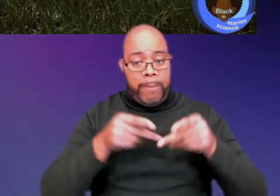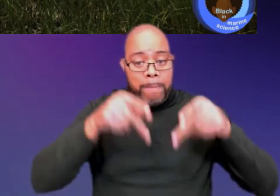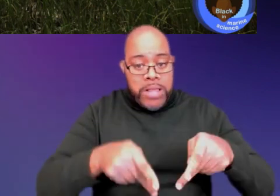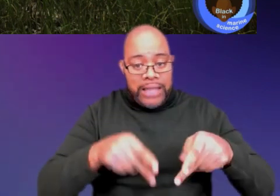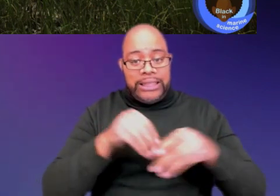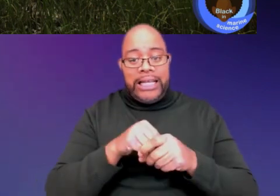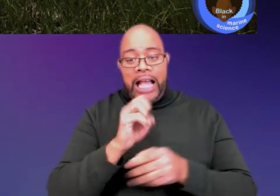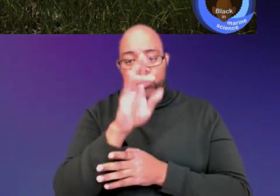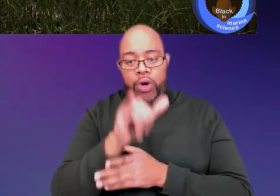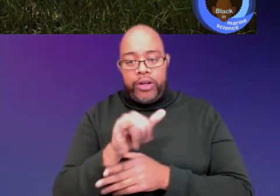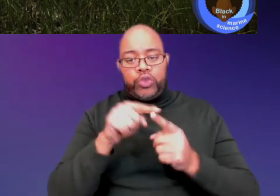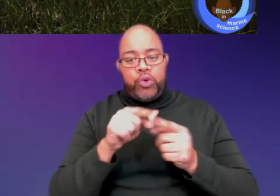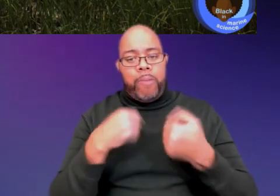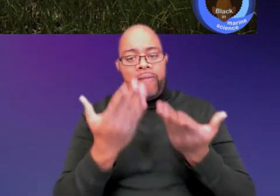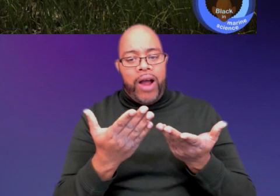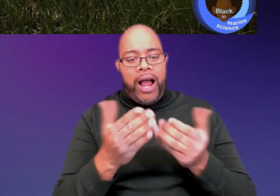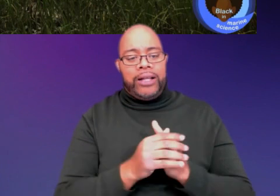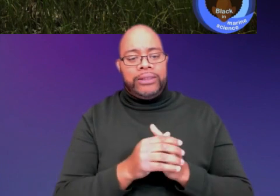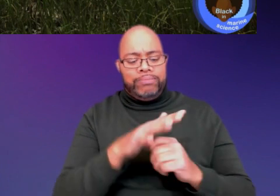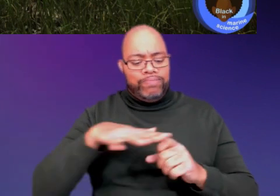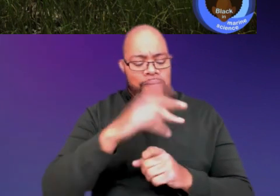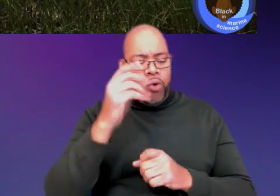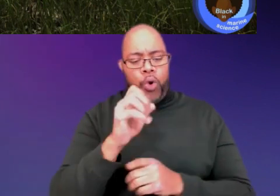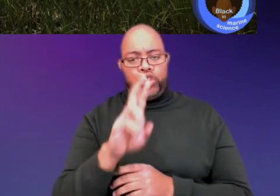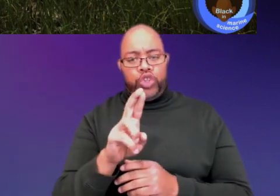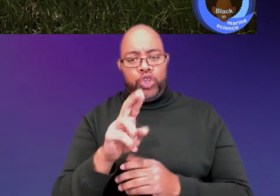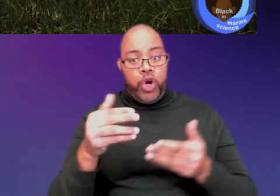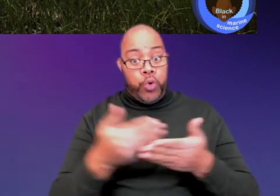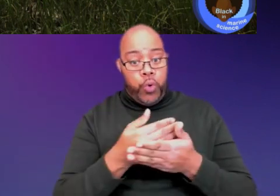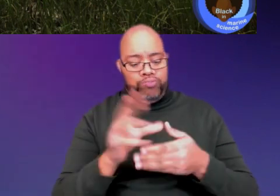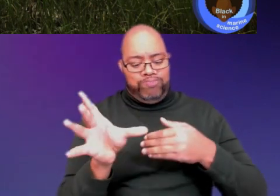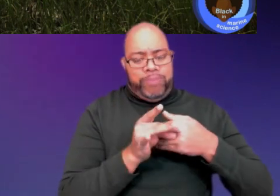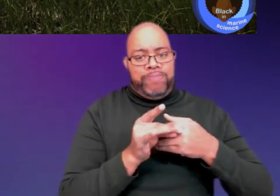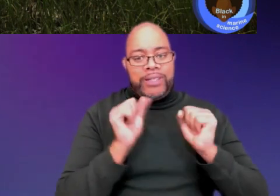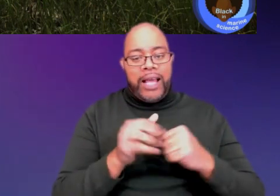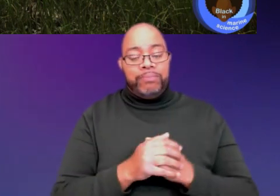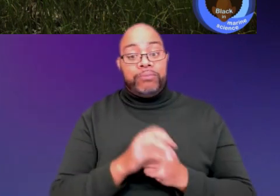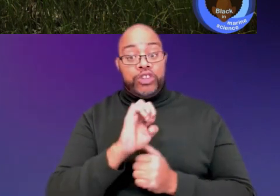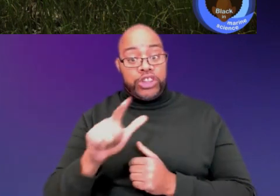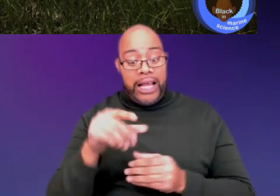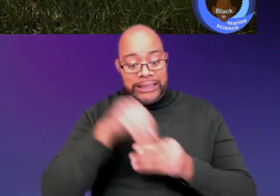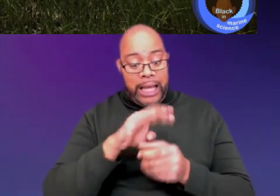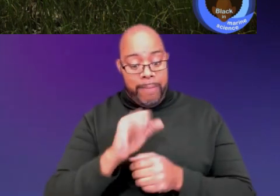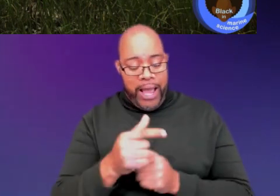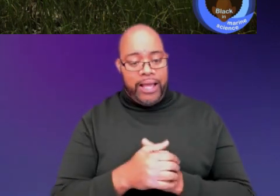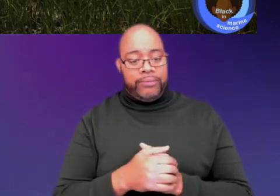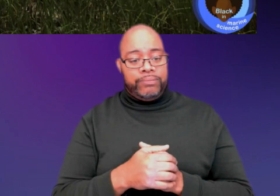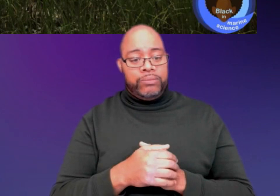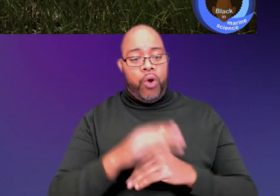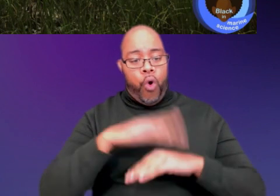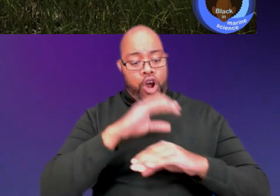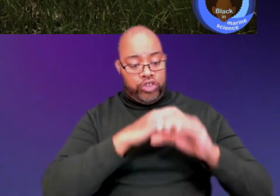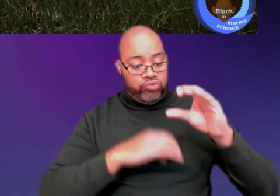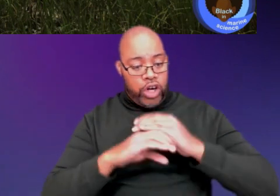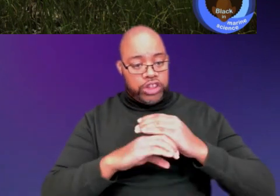in estuaries to provide habitat for oyster SPAC to adhere to. The shell inside the bags or on top of the